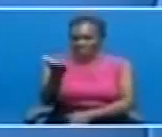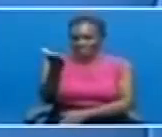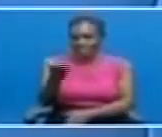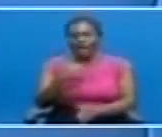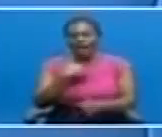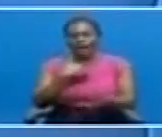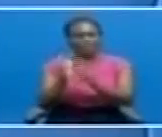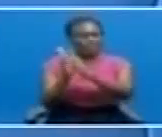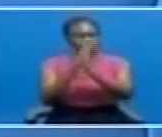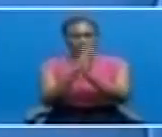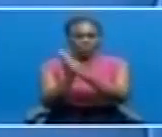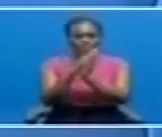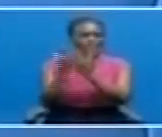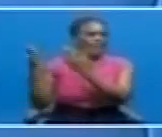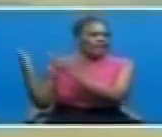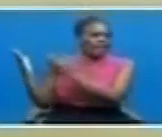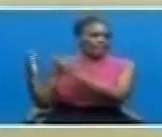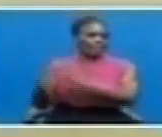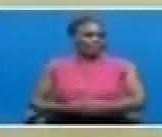brings us this story.